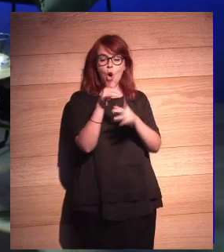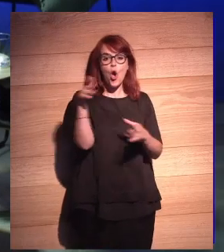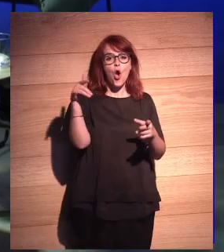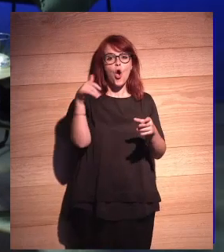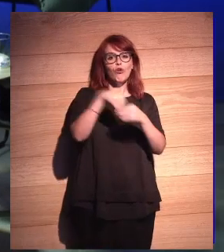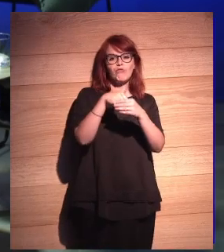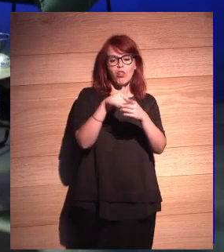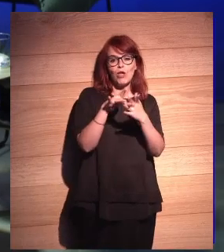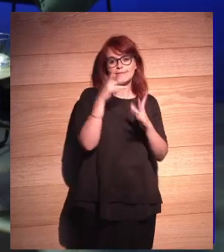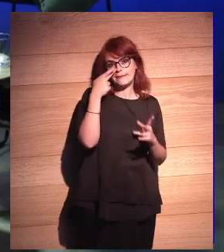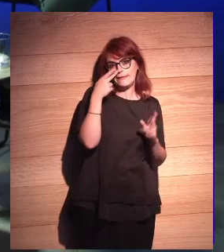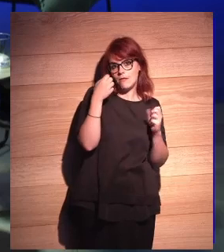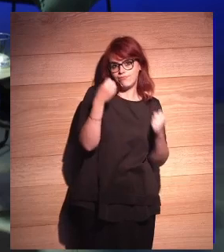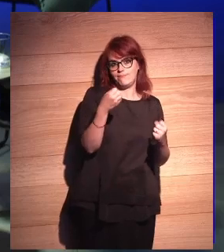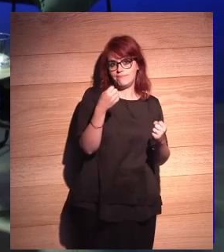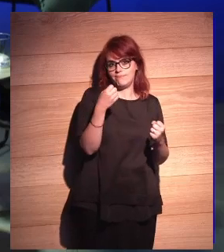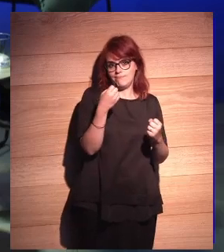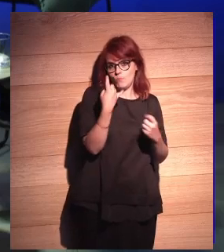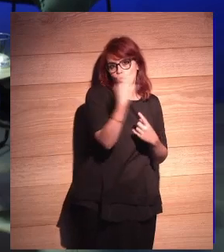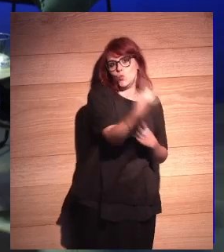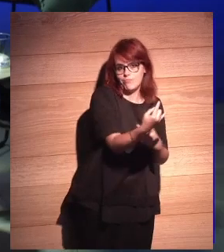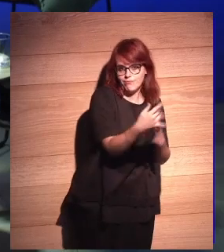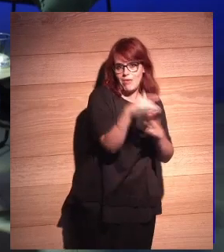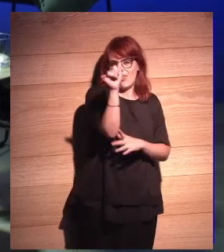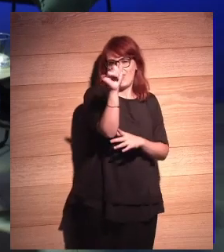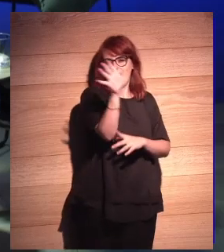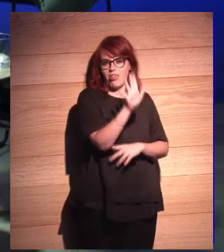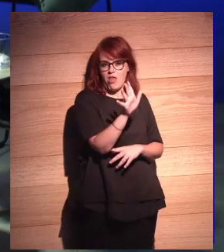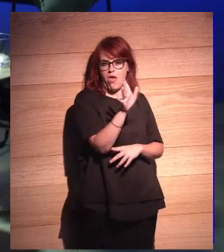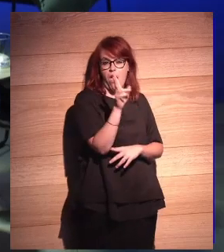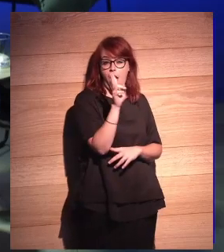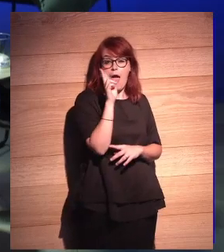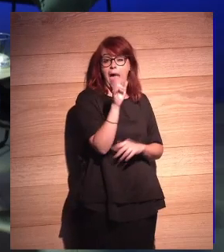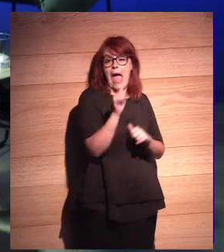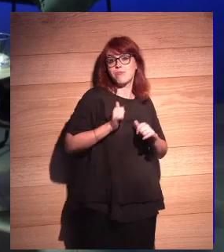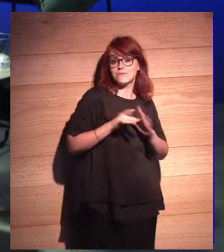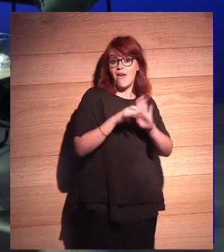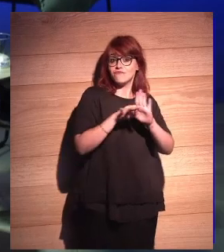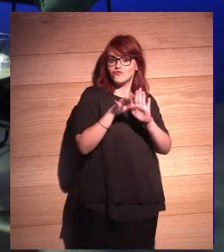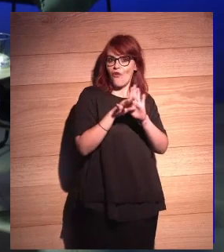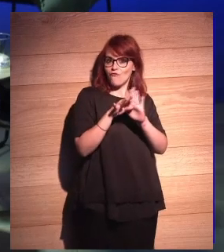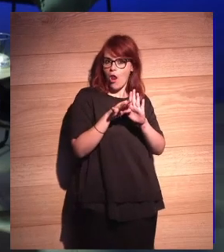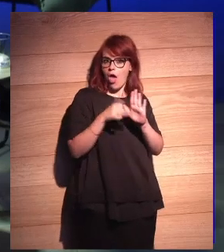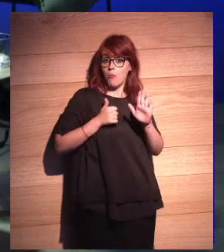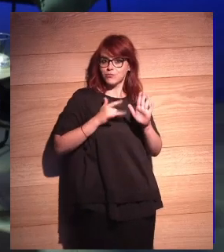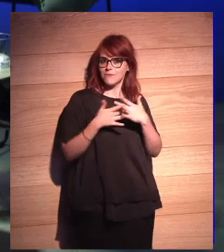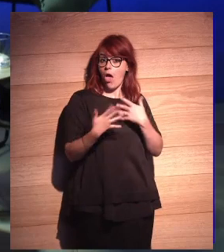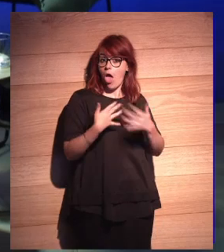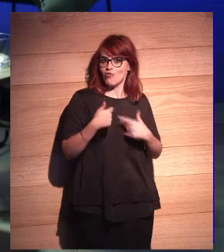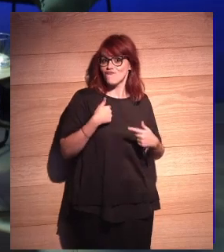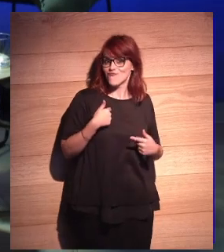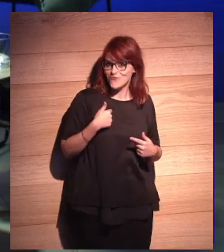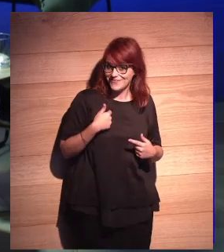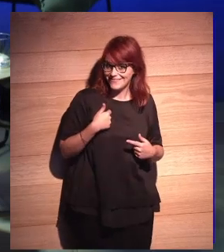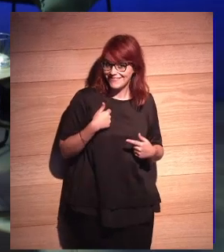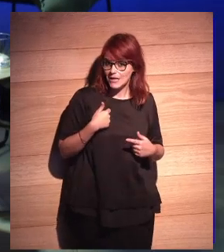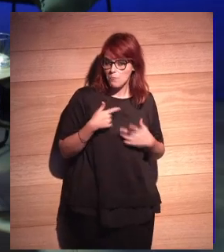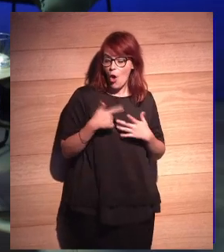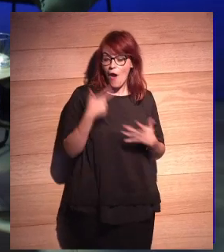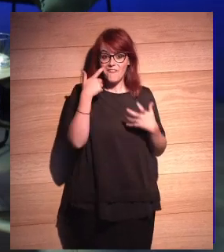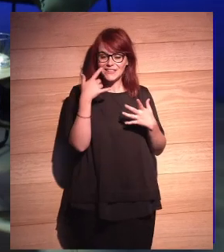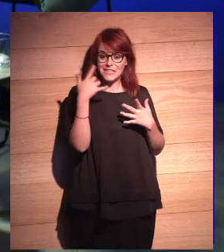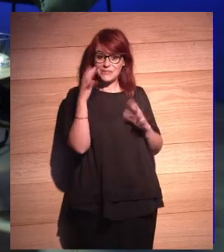FX applied to very interesting contents has always been very attractive to me. So now that we have